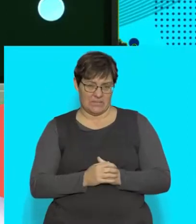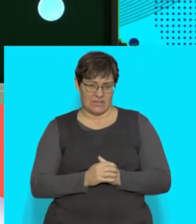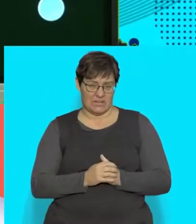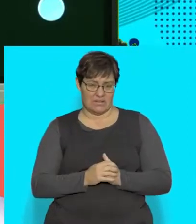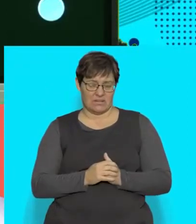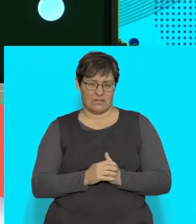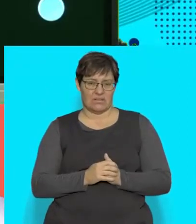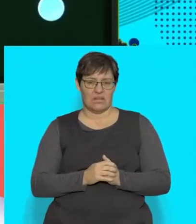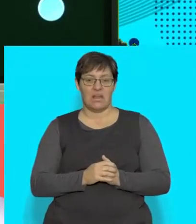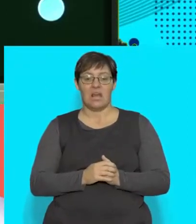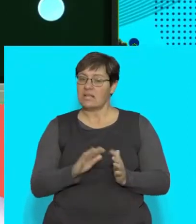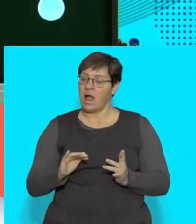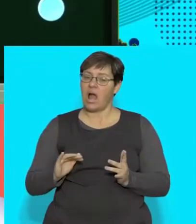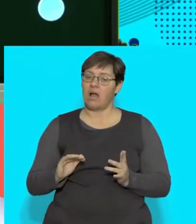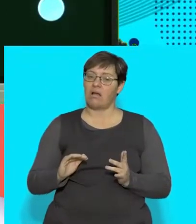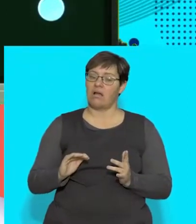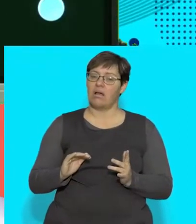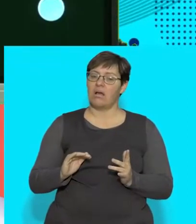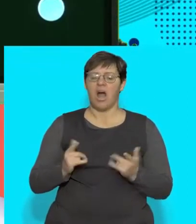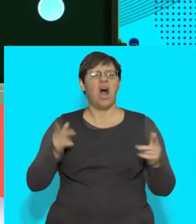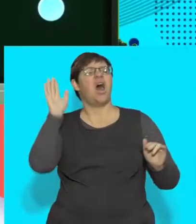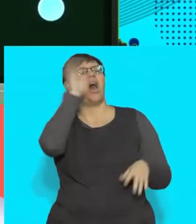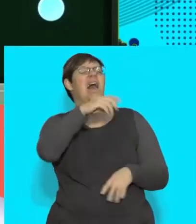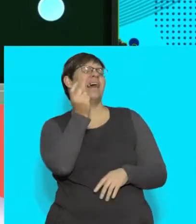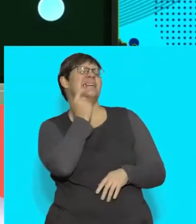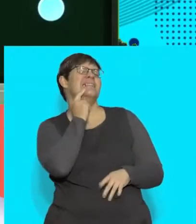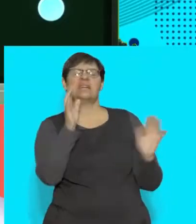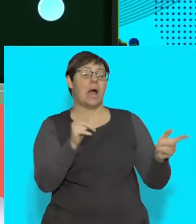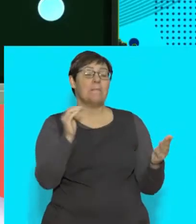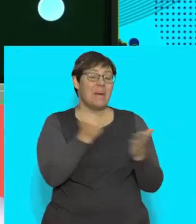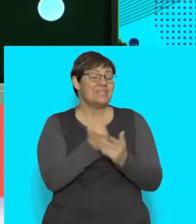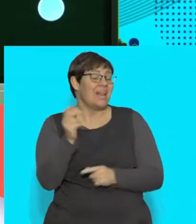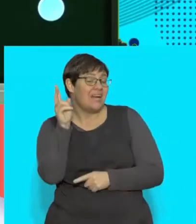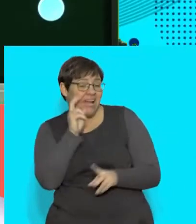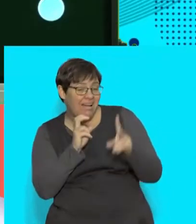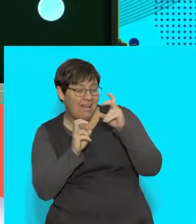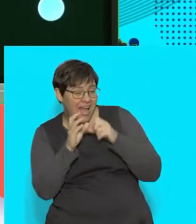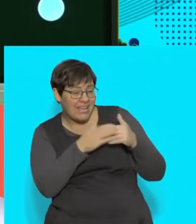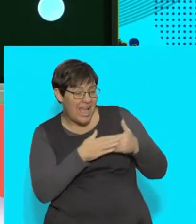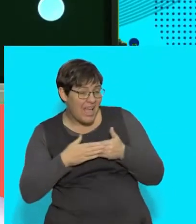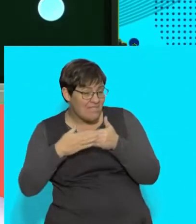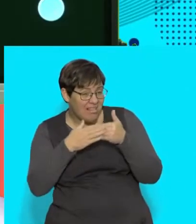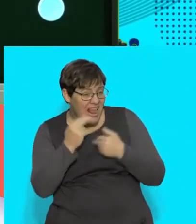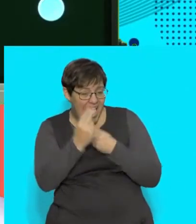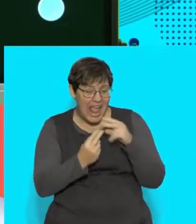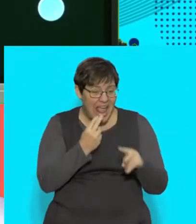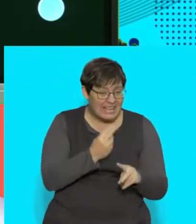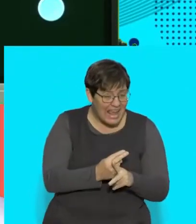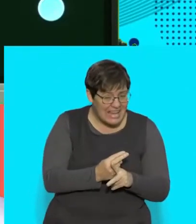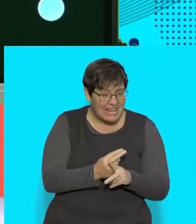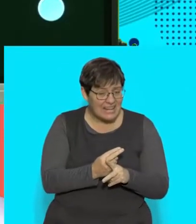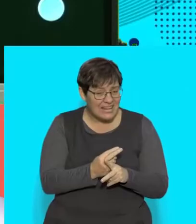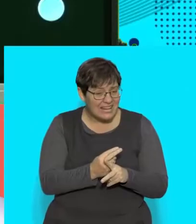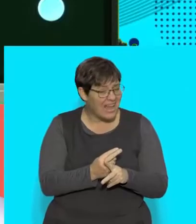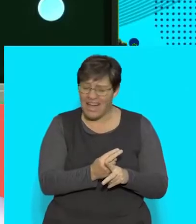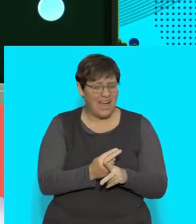able to listen carefully, to go over it, and if you don't understand it, be able to go over it again and again